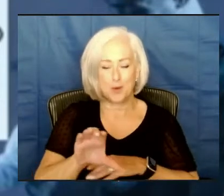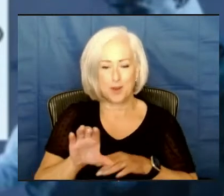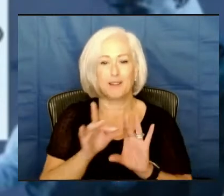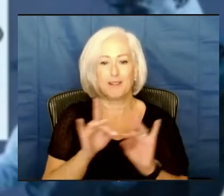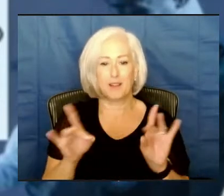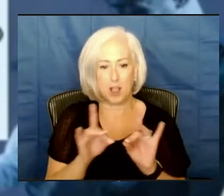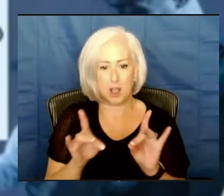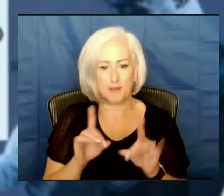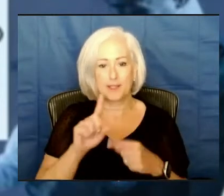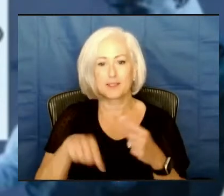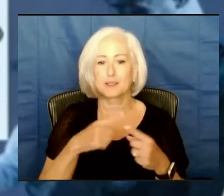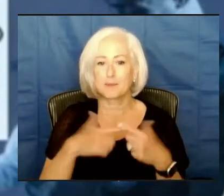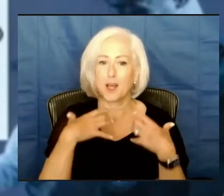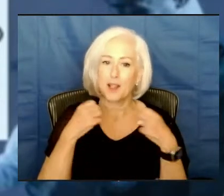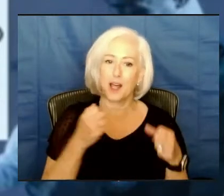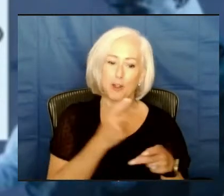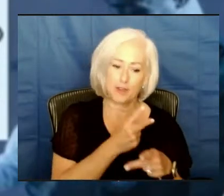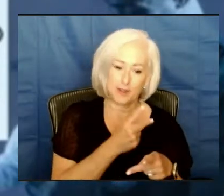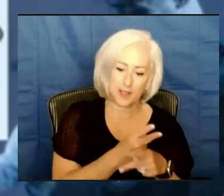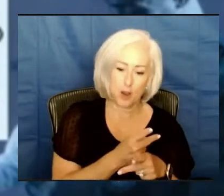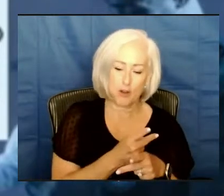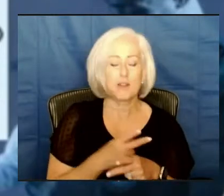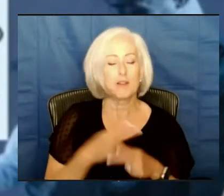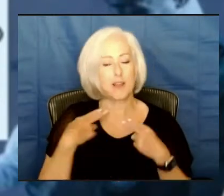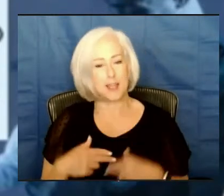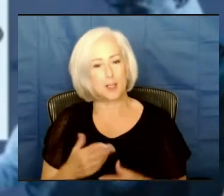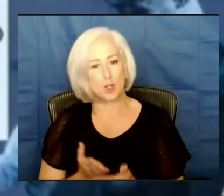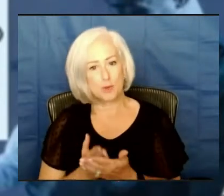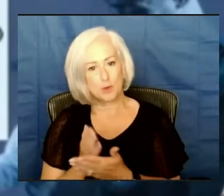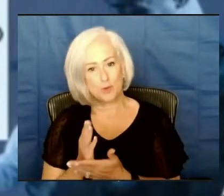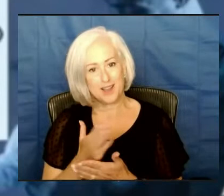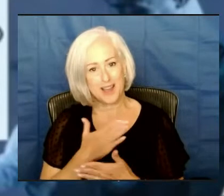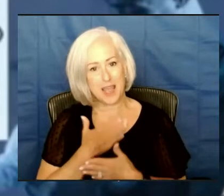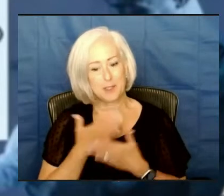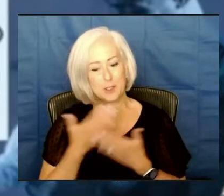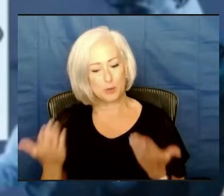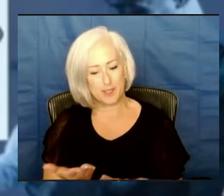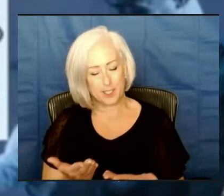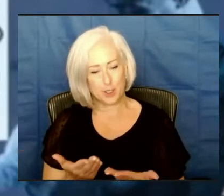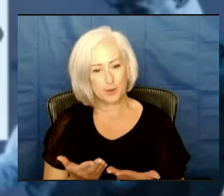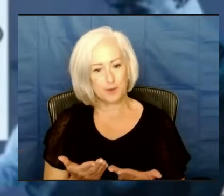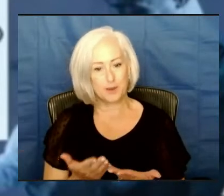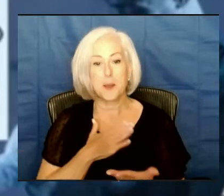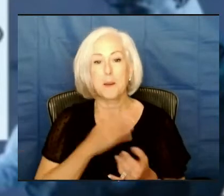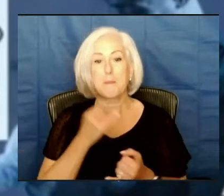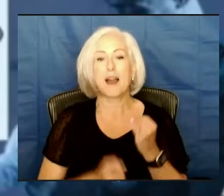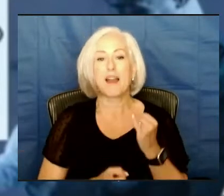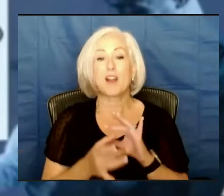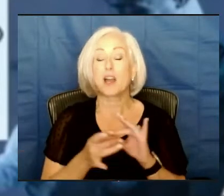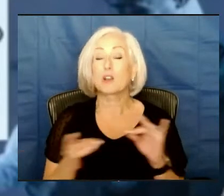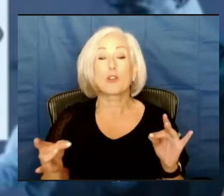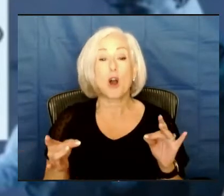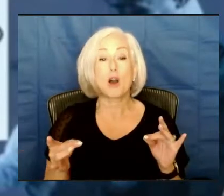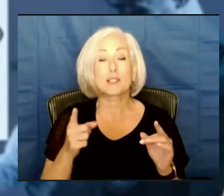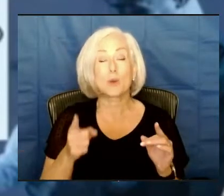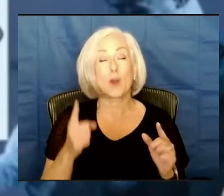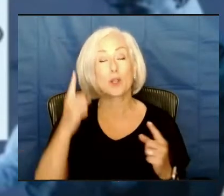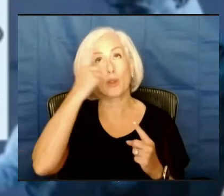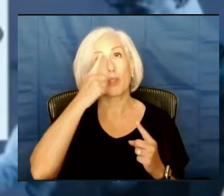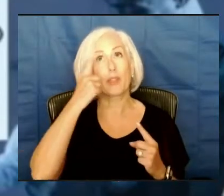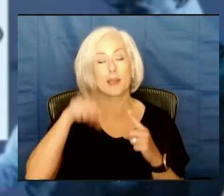about healthcare and healthcare being a human right. So grateful to be here. I would just say my final thoughts are that as we think about